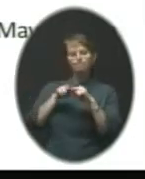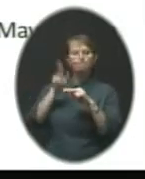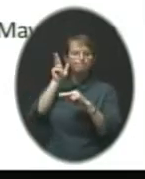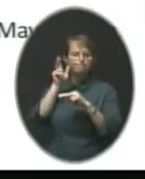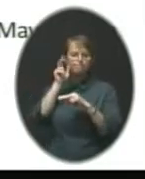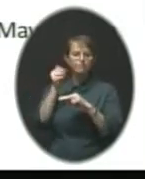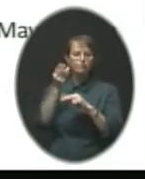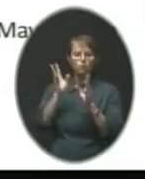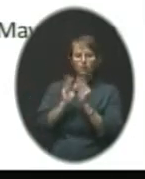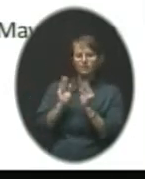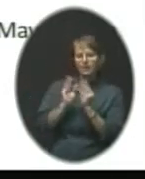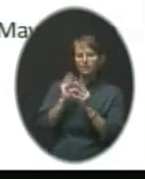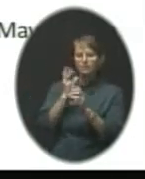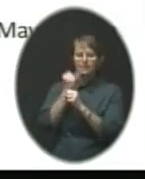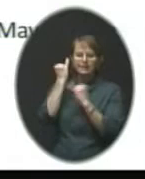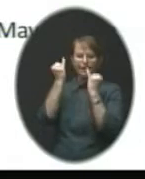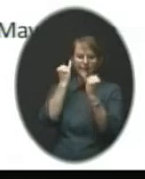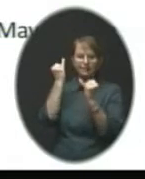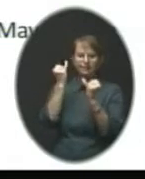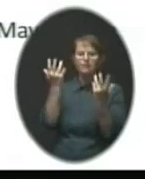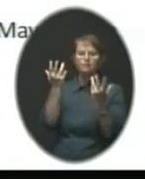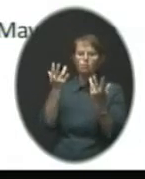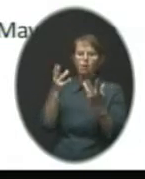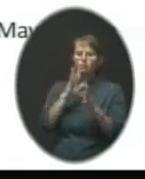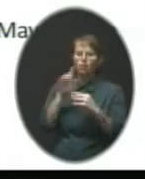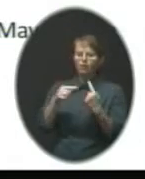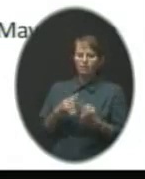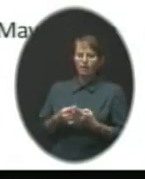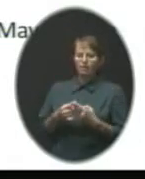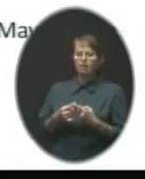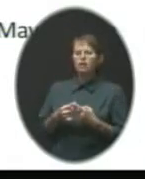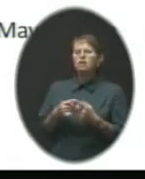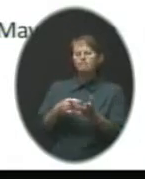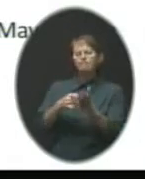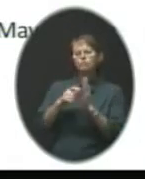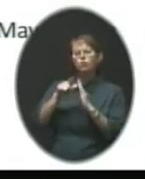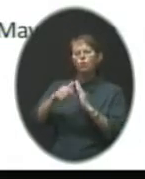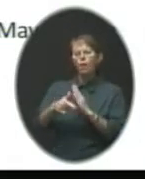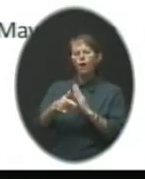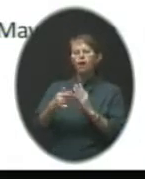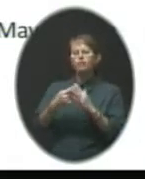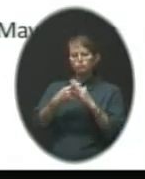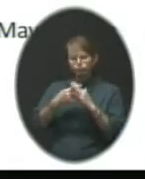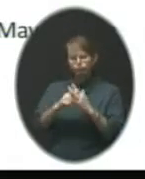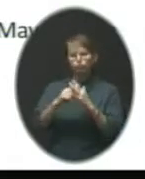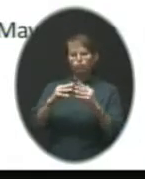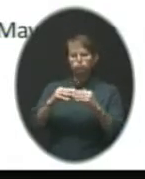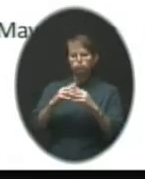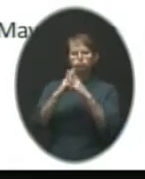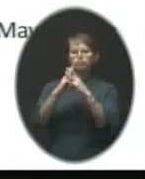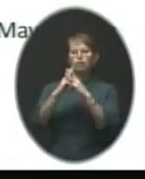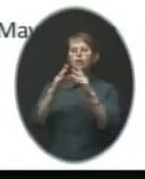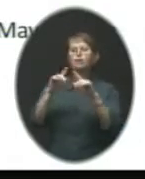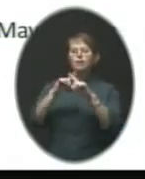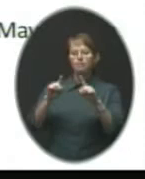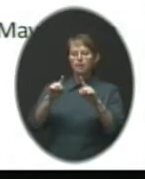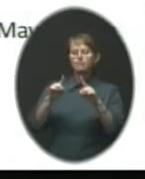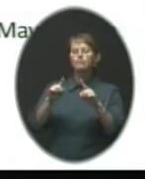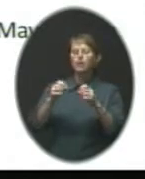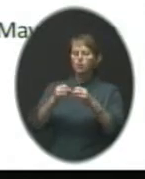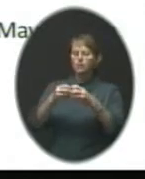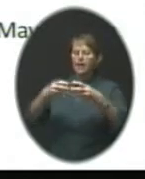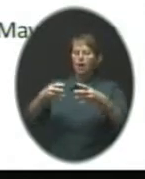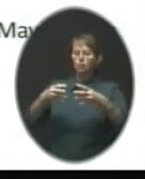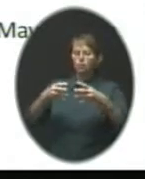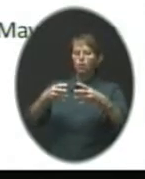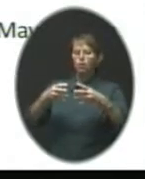get a flavor of what was in mind. And it took us a while to kind of get started, but we were an outgrowth of a conversation that really some